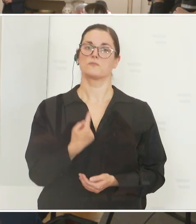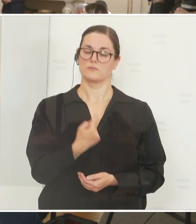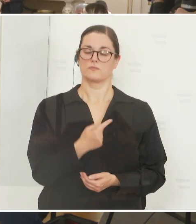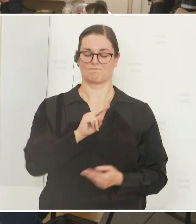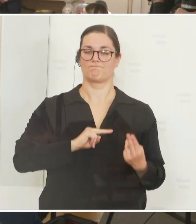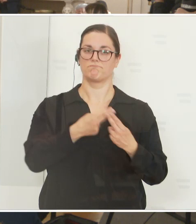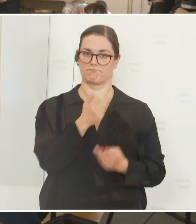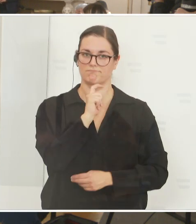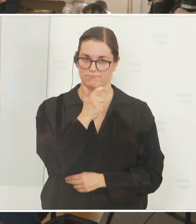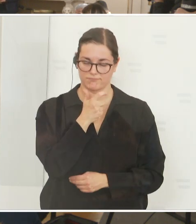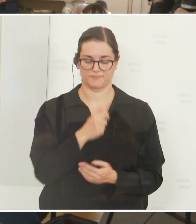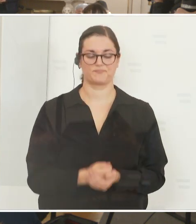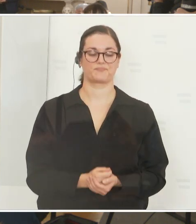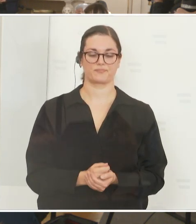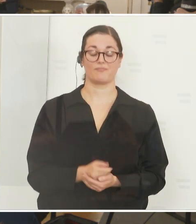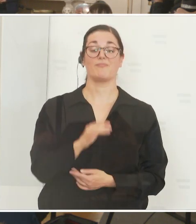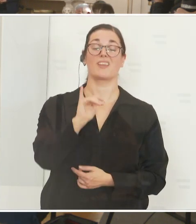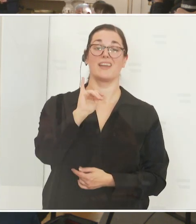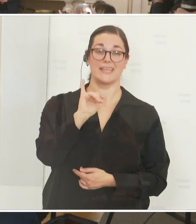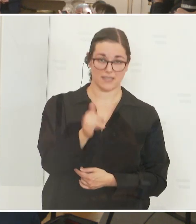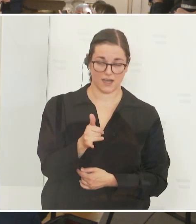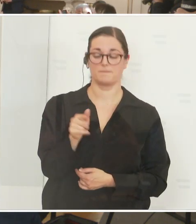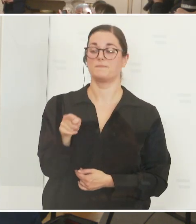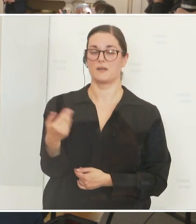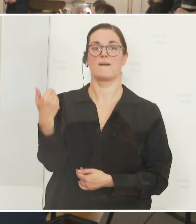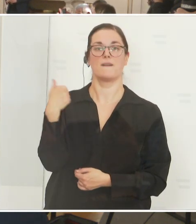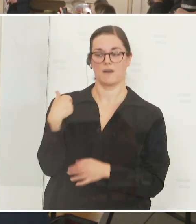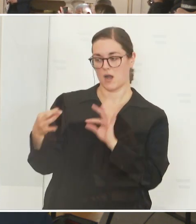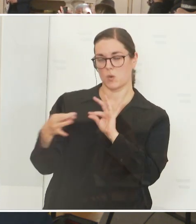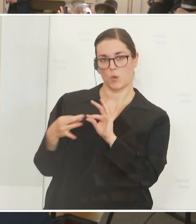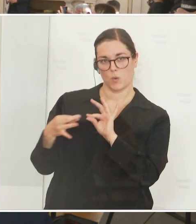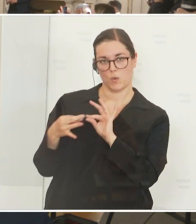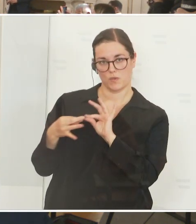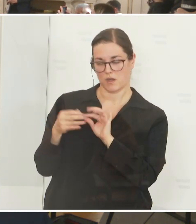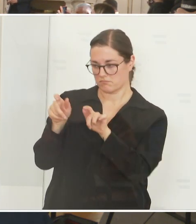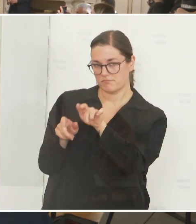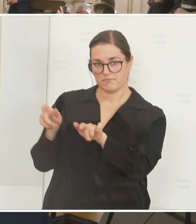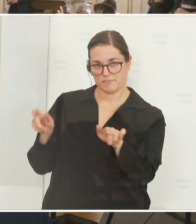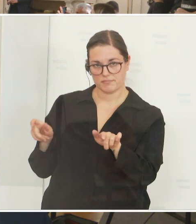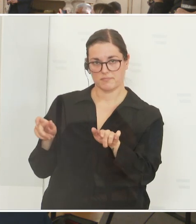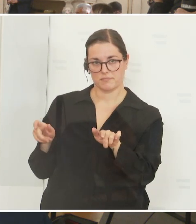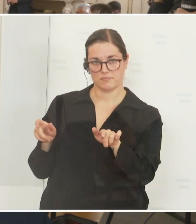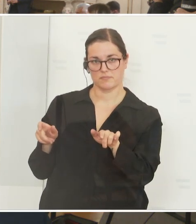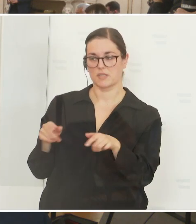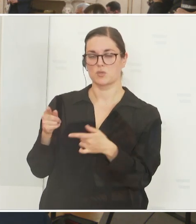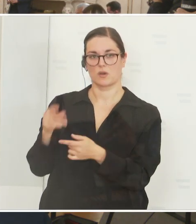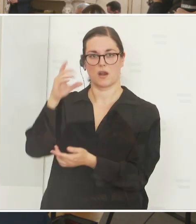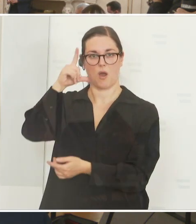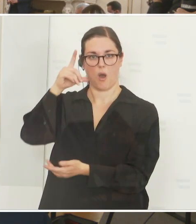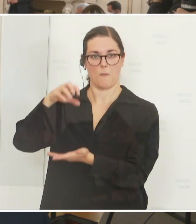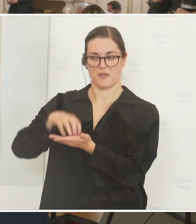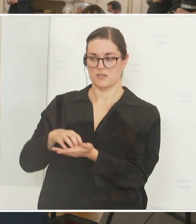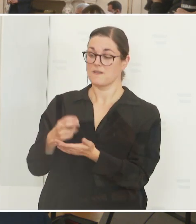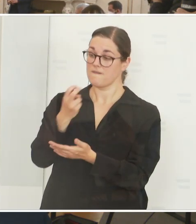Yes. I had contacts and direct talks with Vladimir Mackay. We at the time agreed to keep